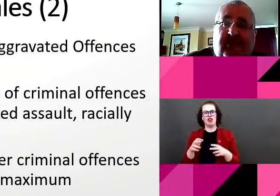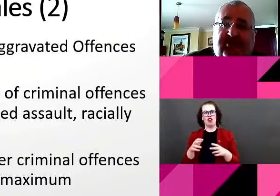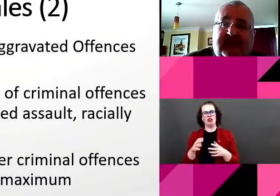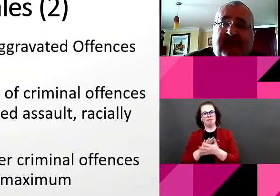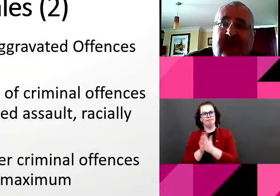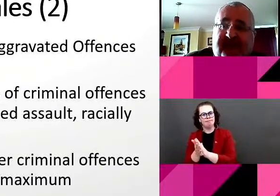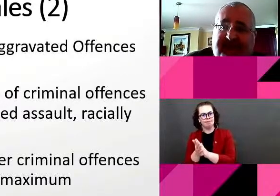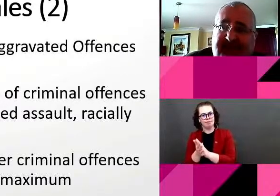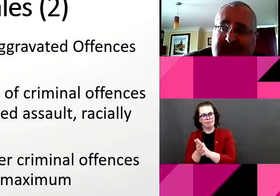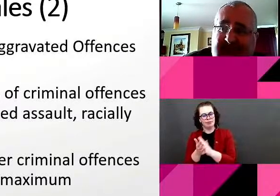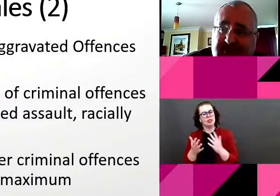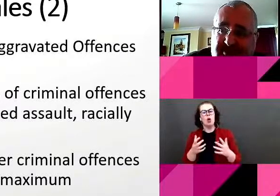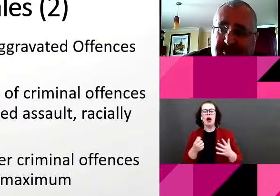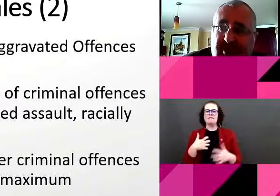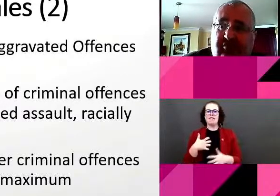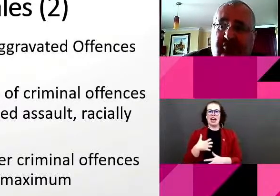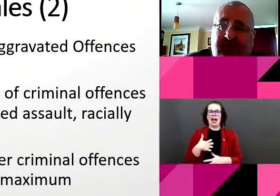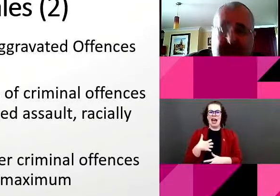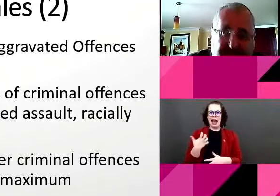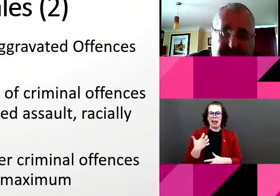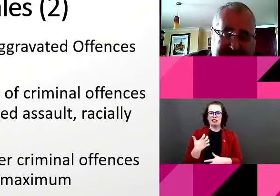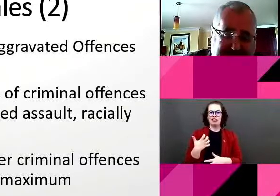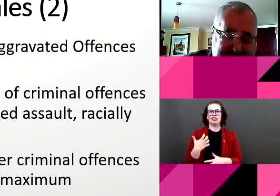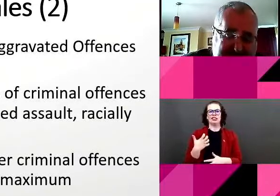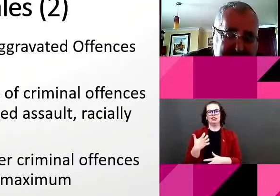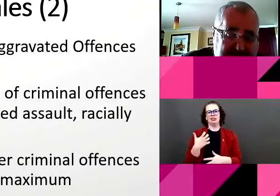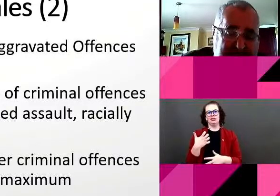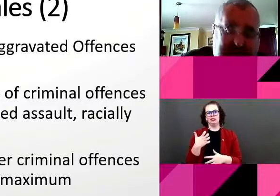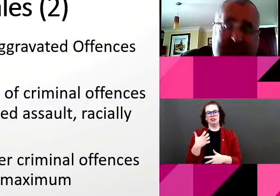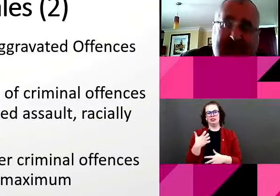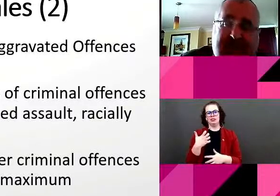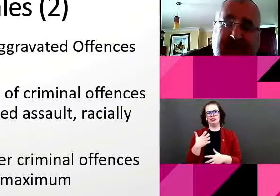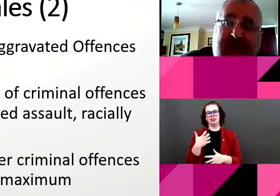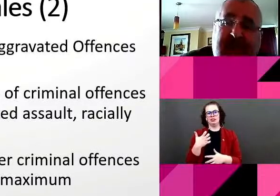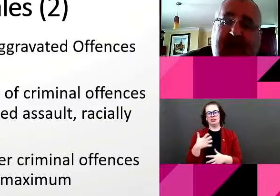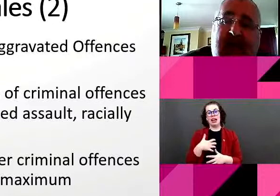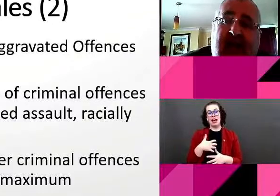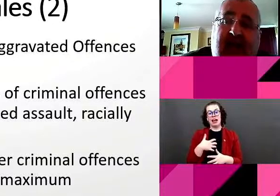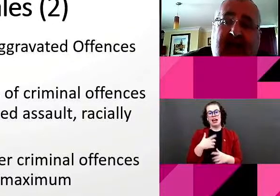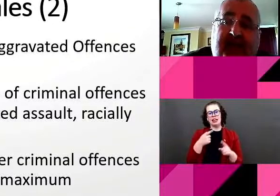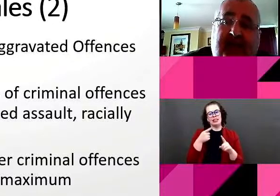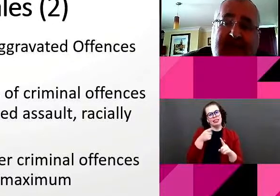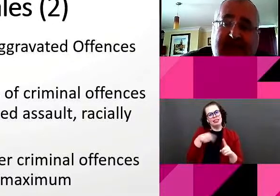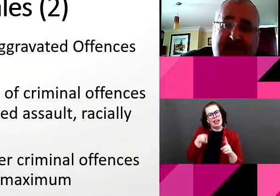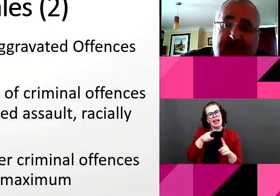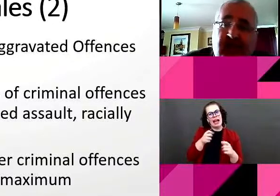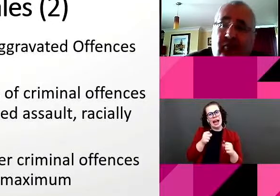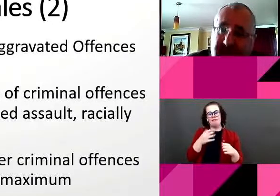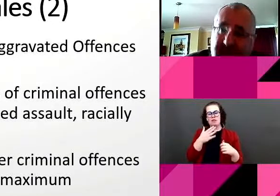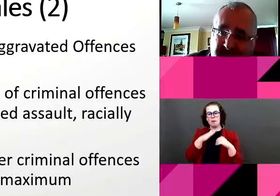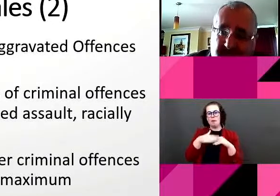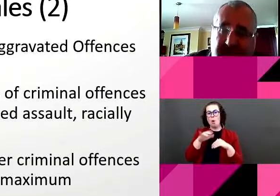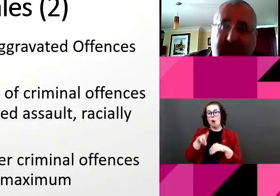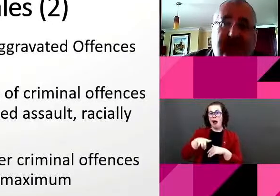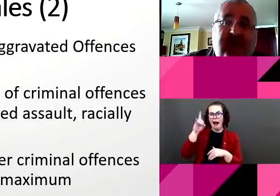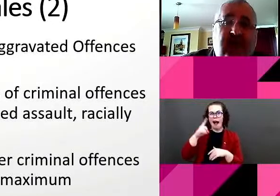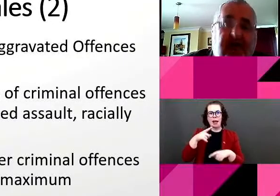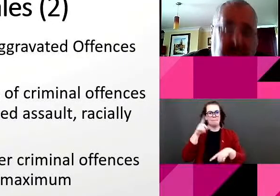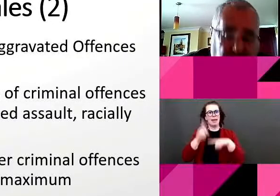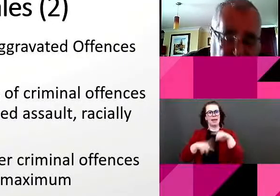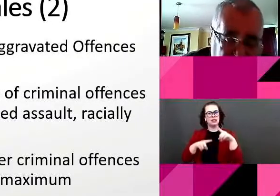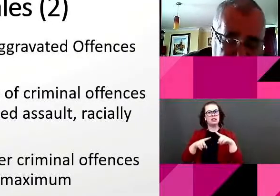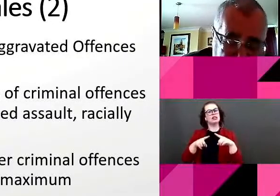aggravated versions of standard criminal offences, and they carry a higher penalty within the